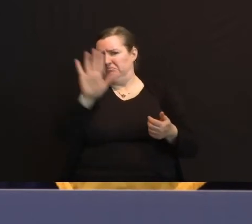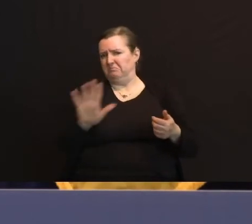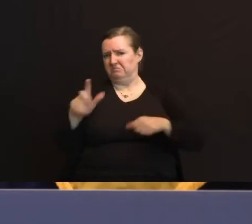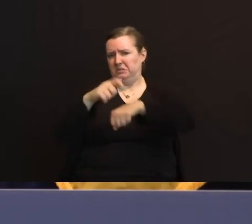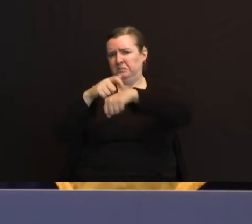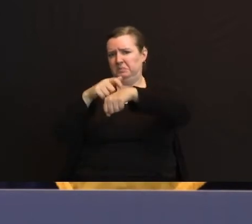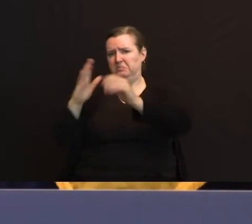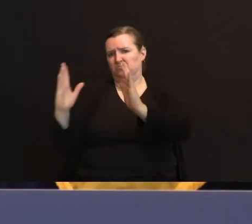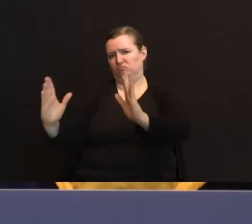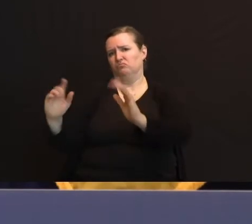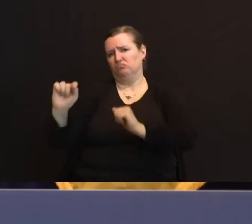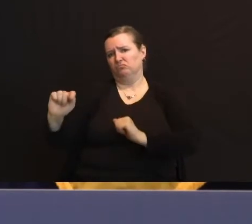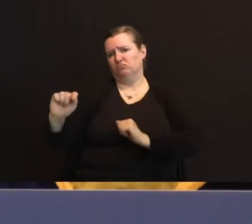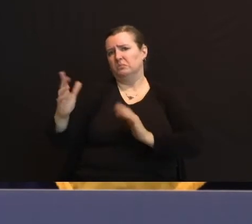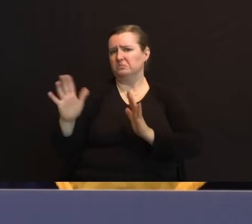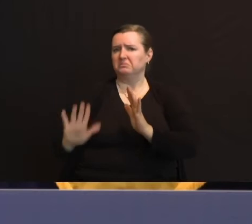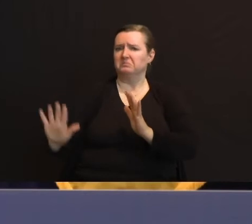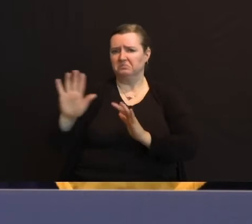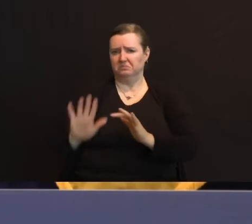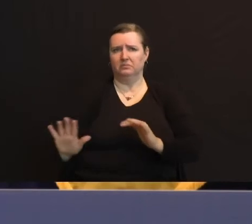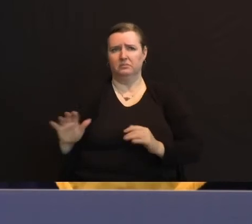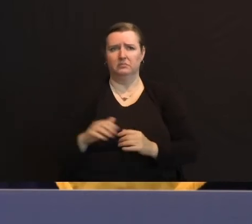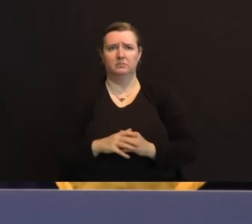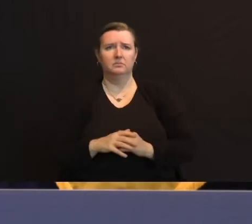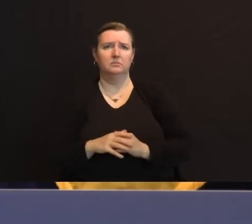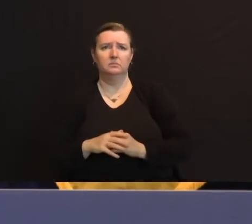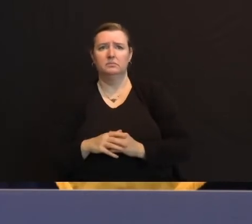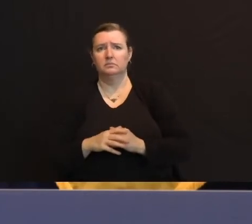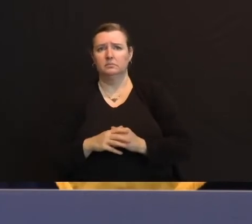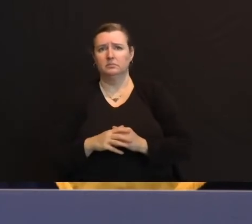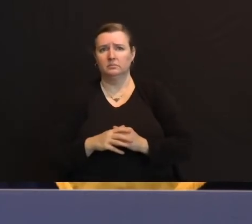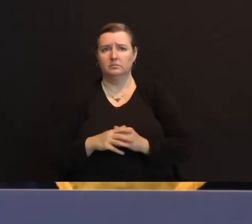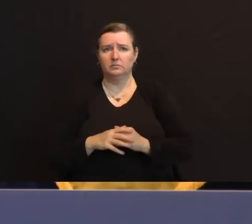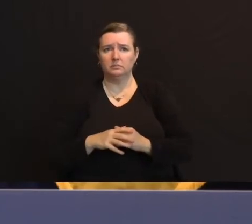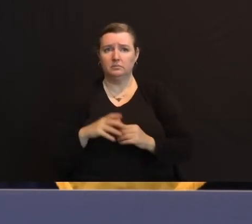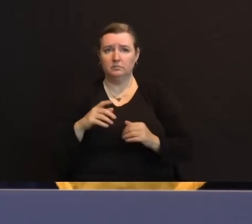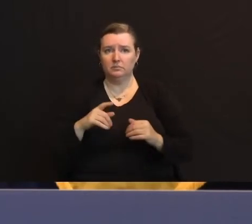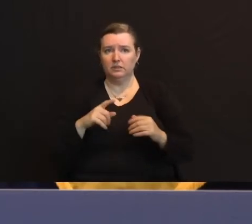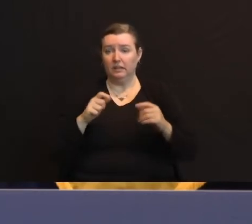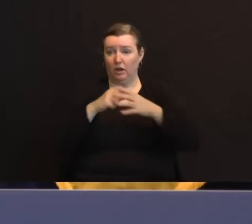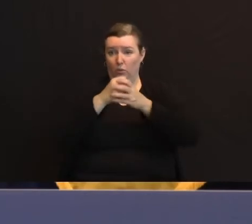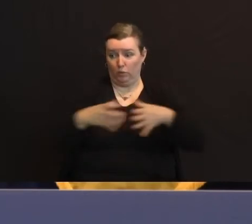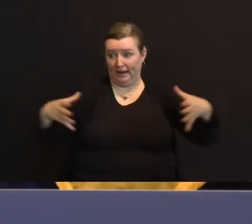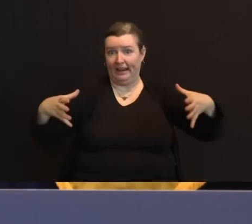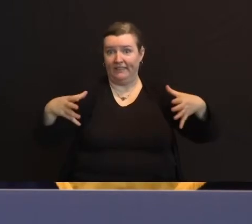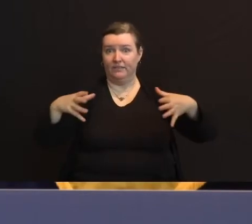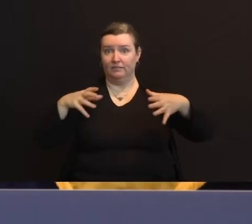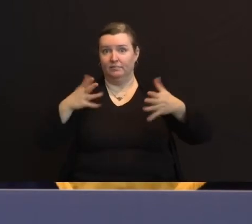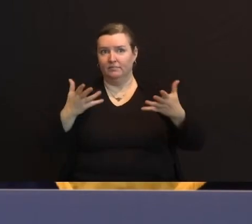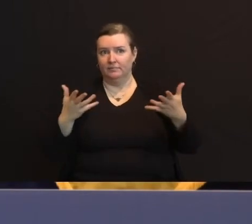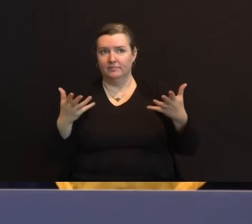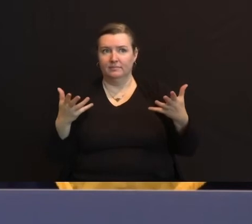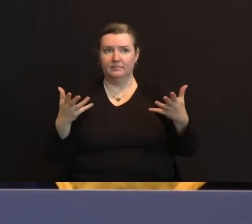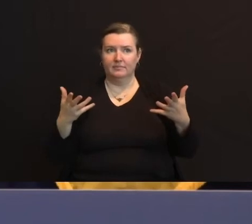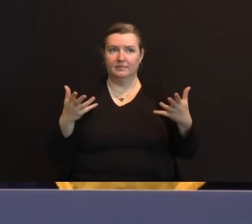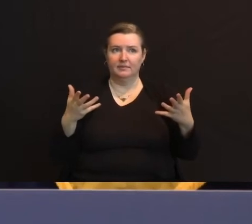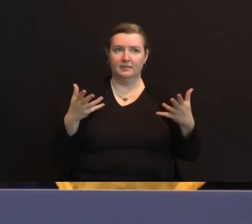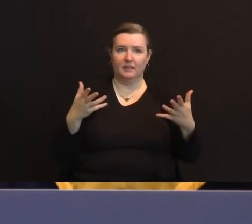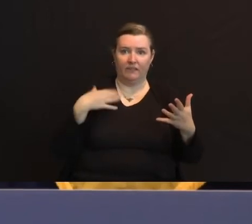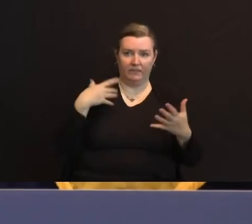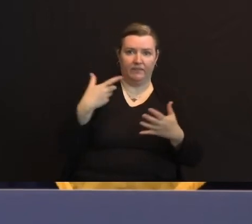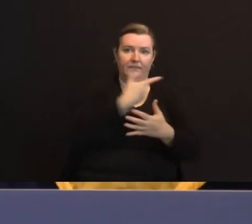Tina, I'm practicing without a license here, but the epidemiological curve of this wave with the availability of a vaccine, including